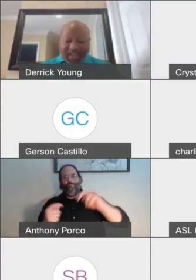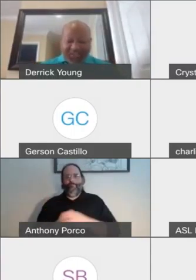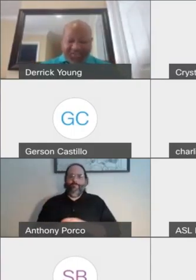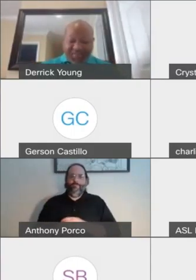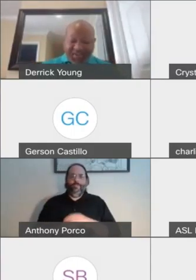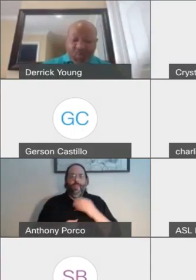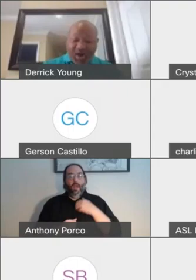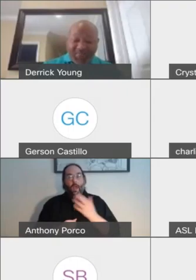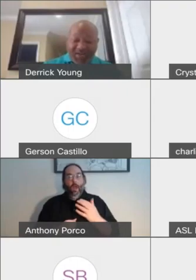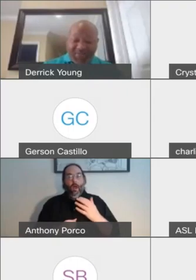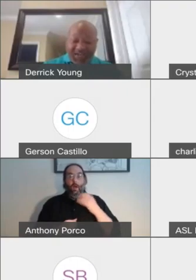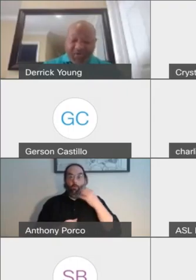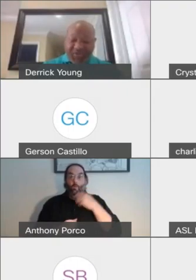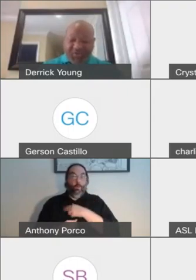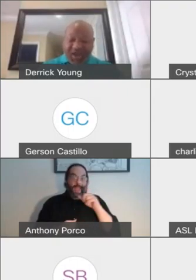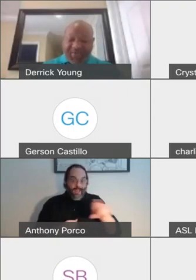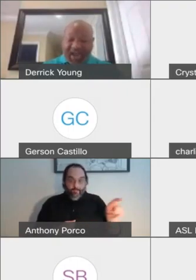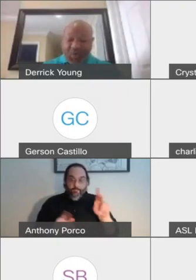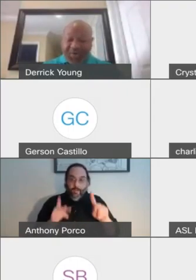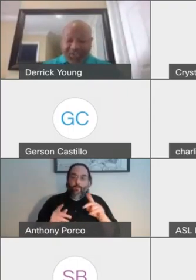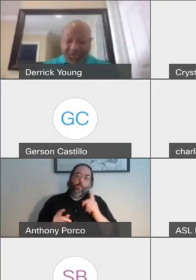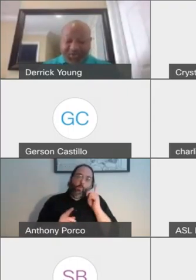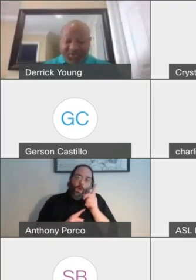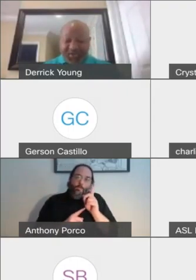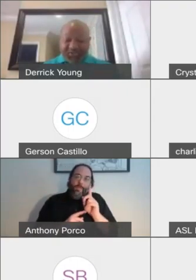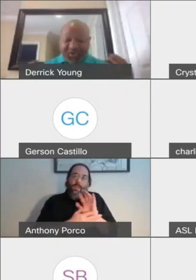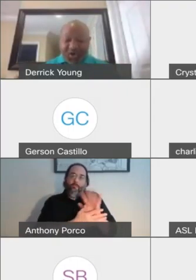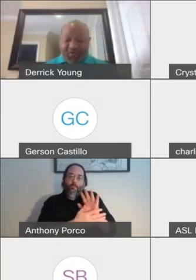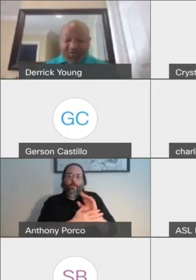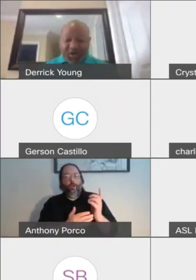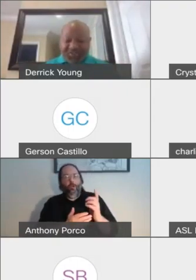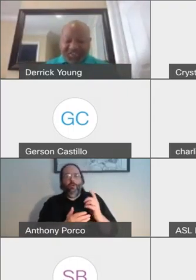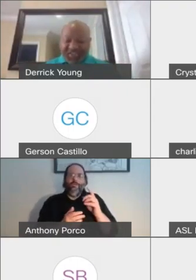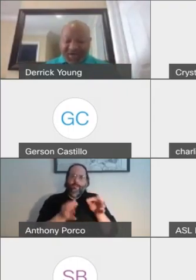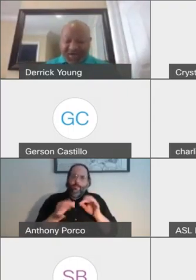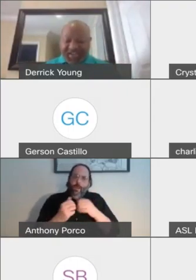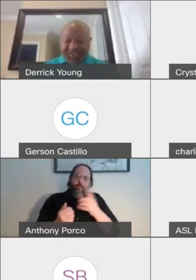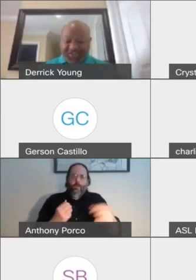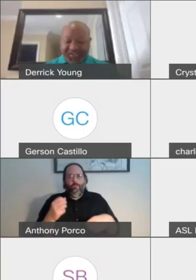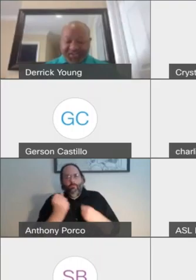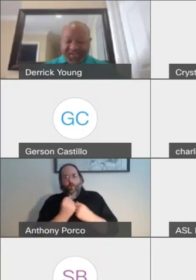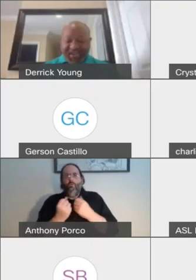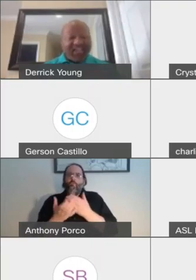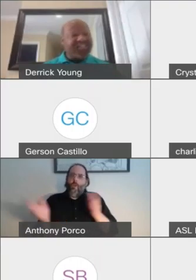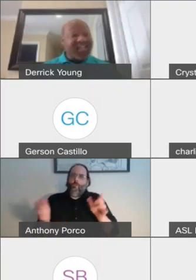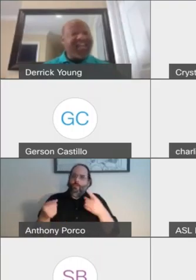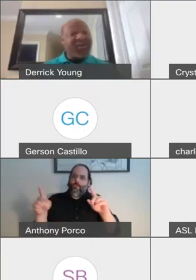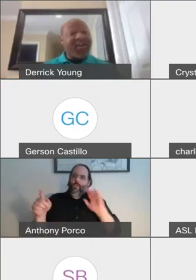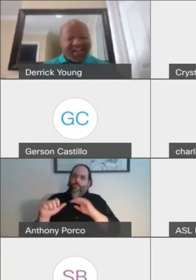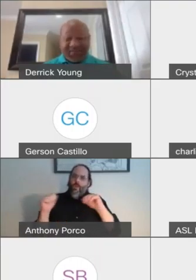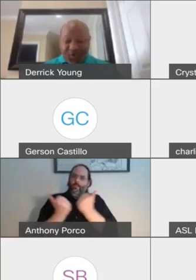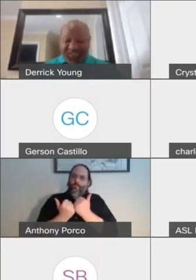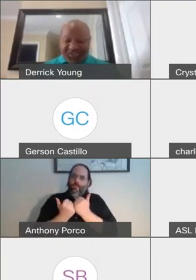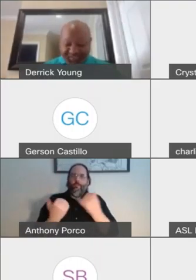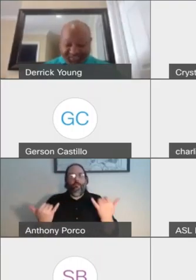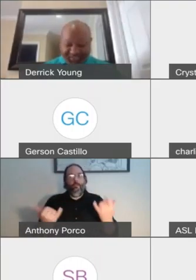Colleagues were asked to submit a 1-minute video describing how we contribute to the overall success of our agency. And today you're